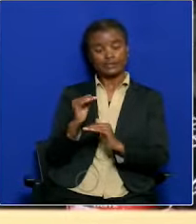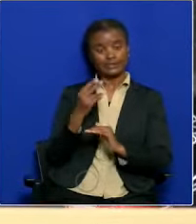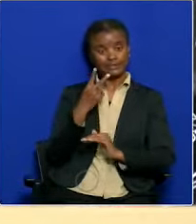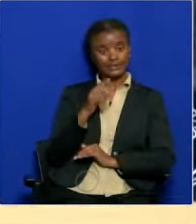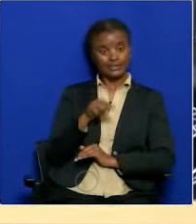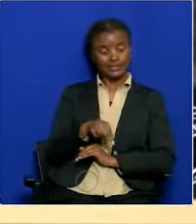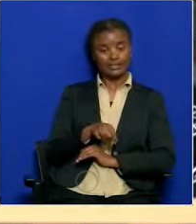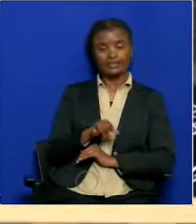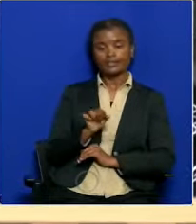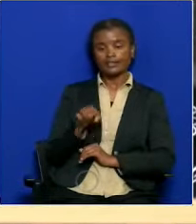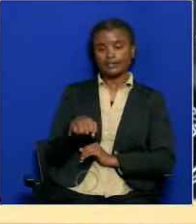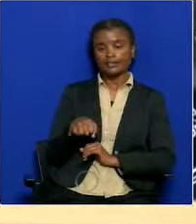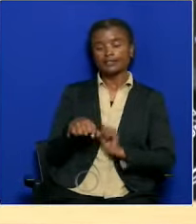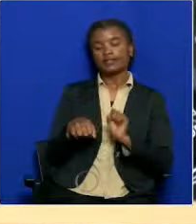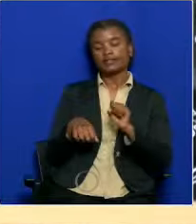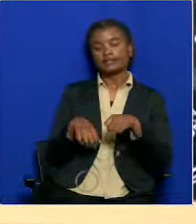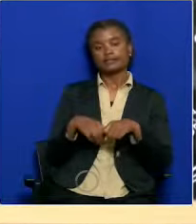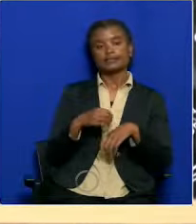next page,